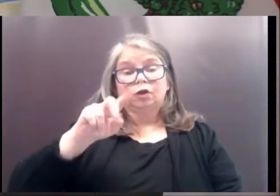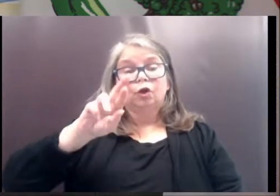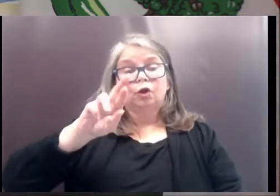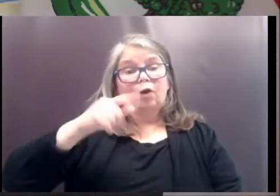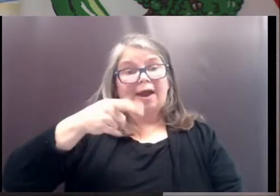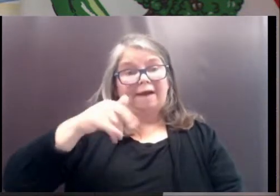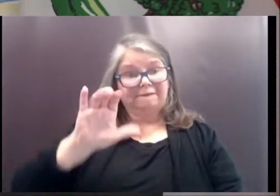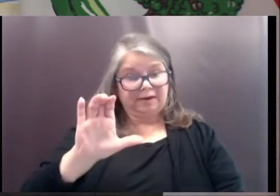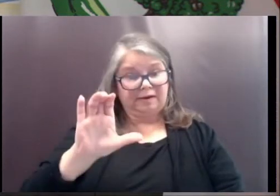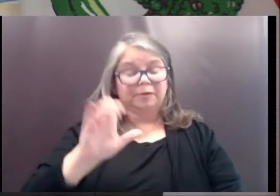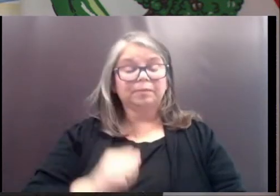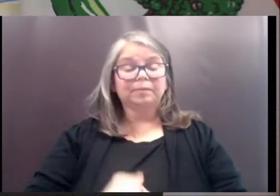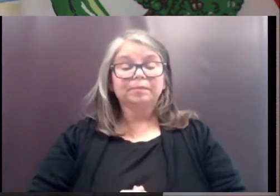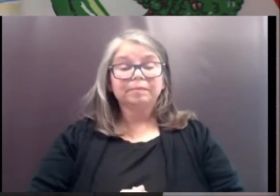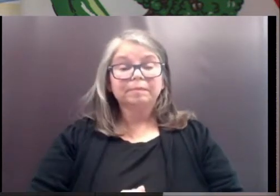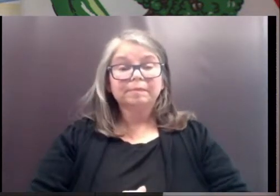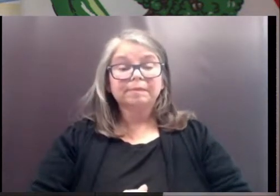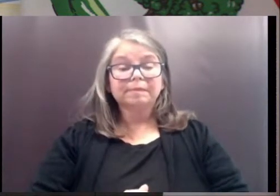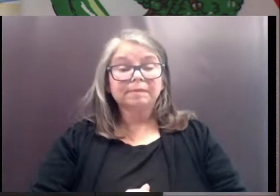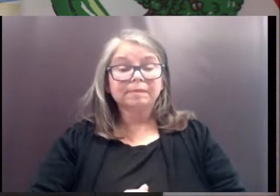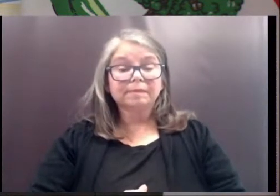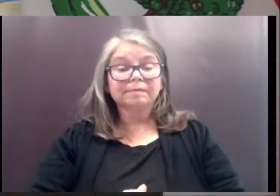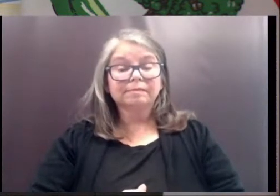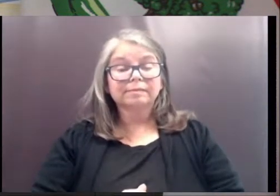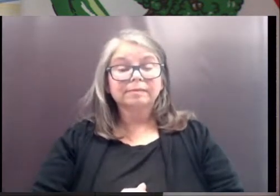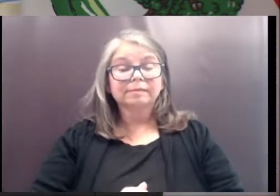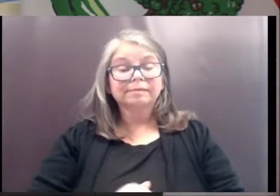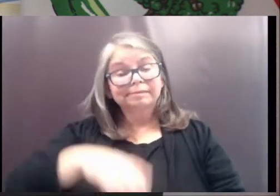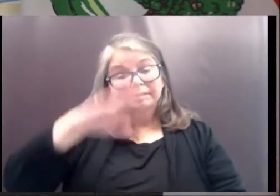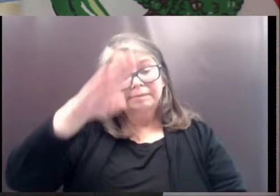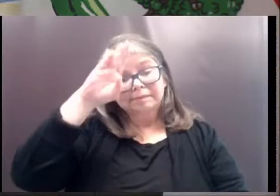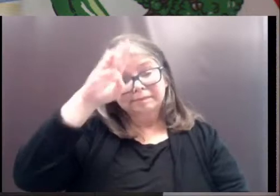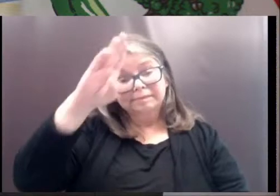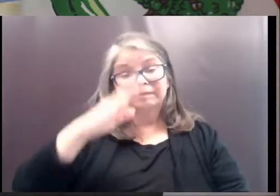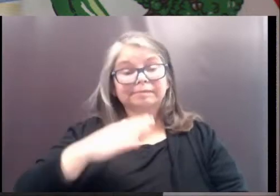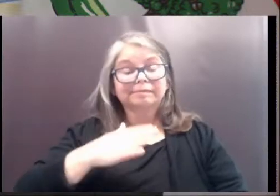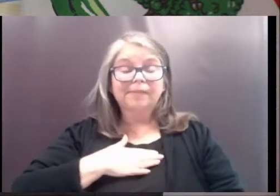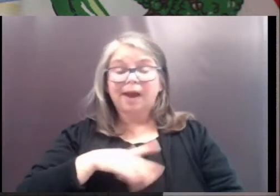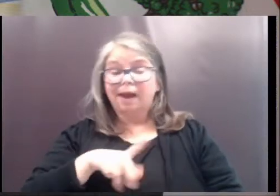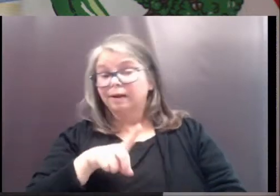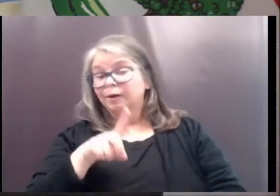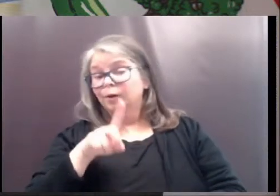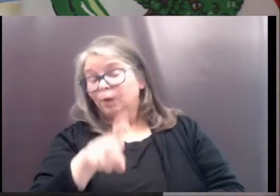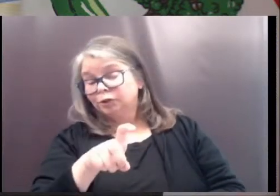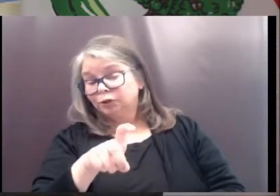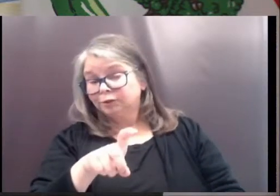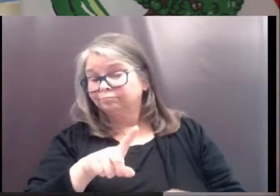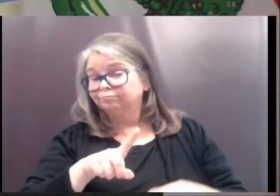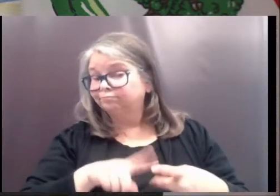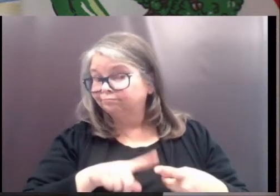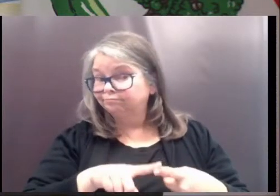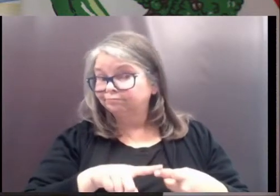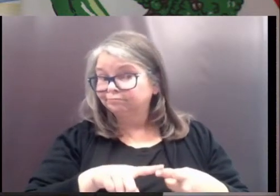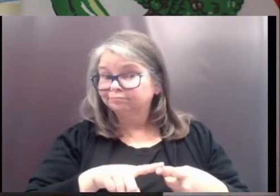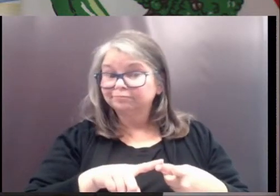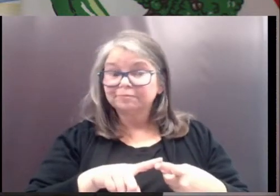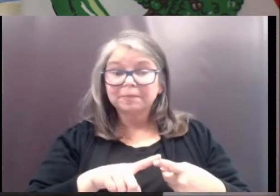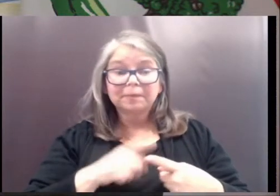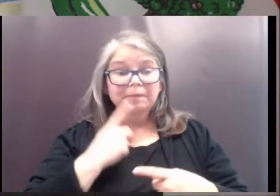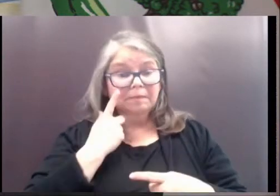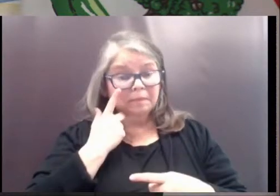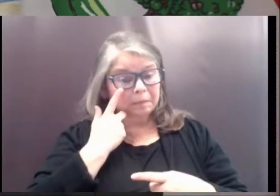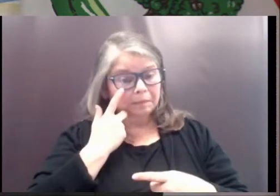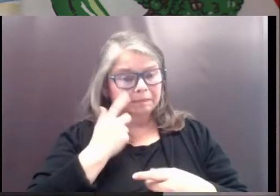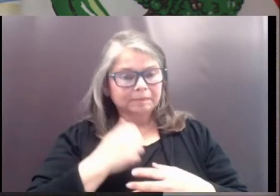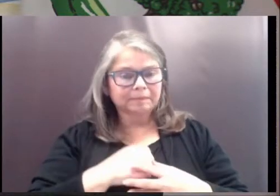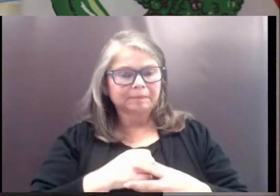So I guess some of the questions I have left over here. An anonymous do-it-yourself HIV screening test was approved